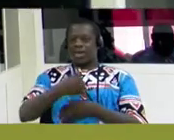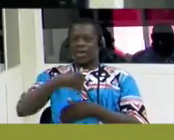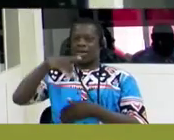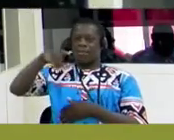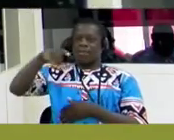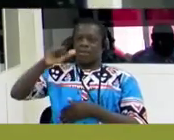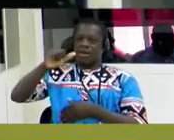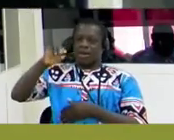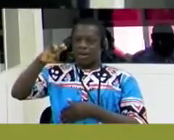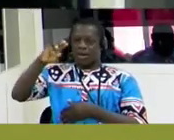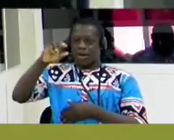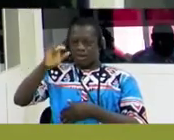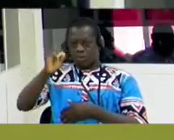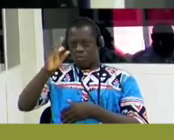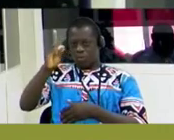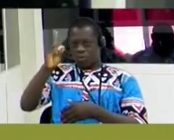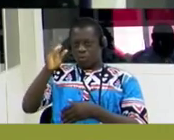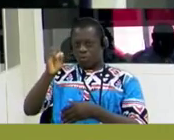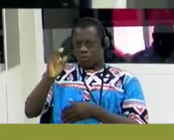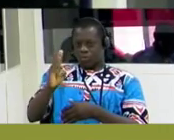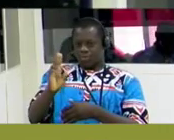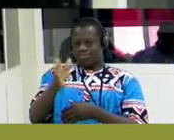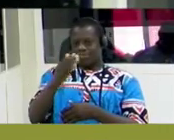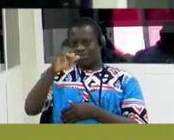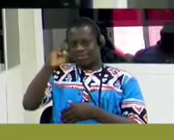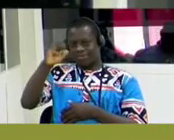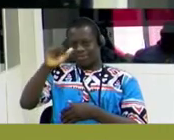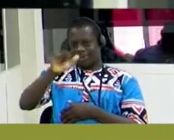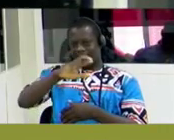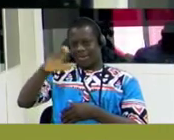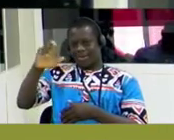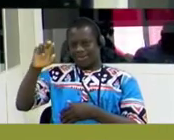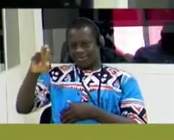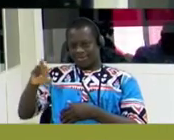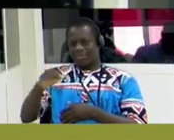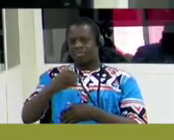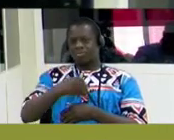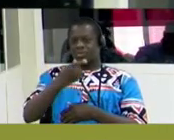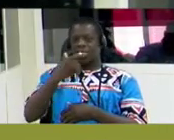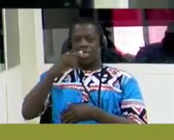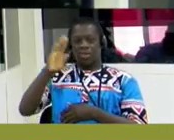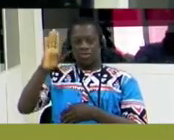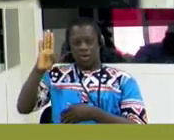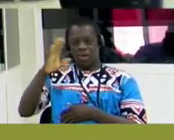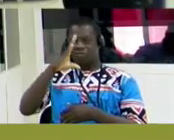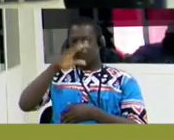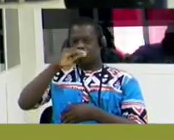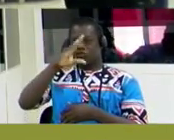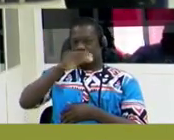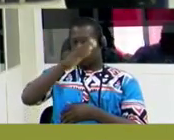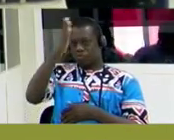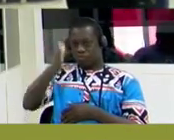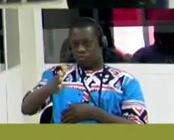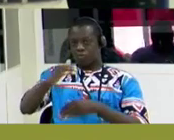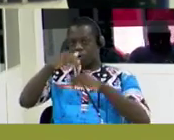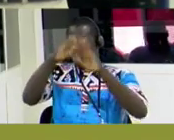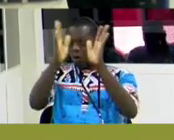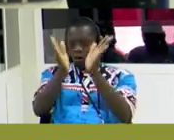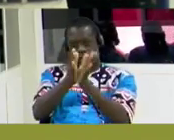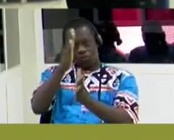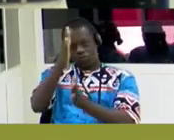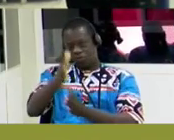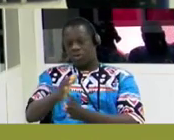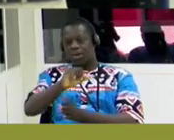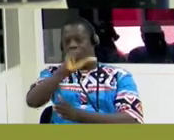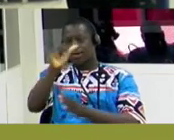I, Modou, Sarr, do swear that I speak the truth, the whole truth, and nothing but the truth. So help